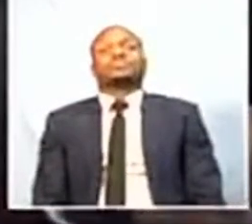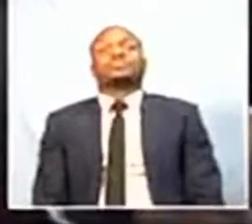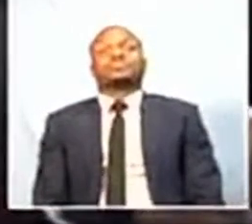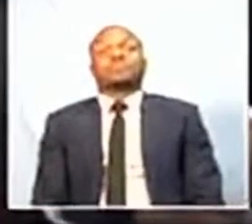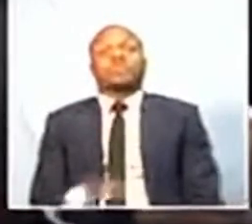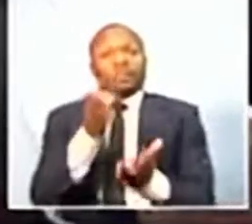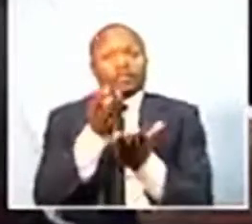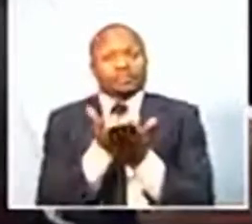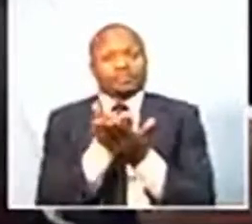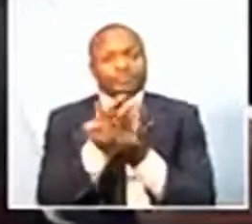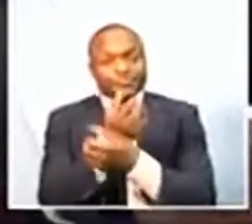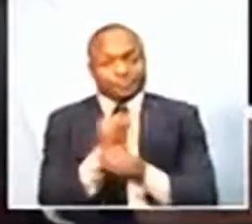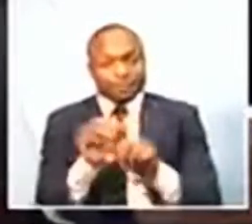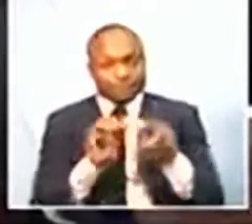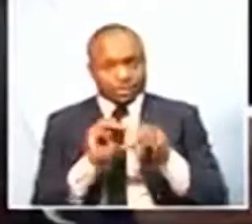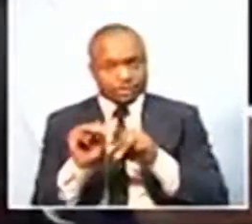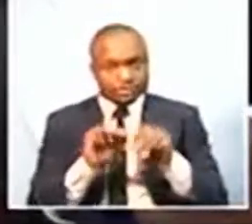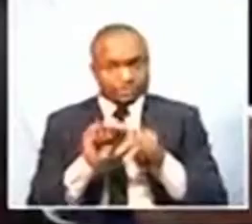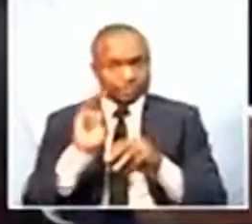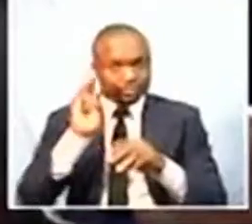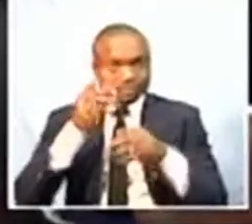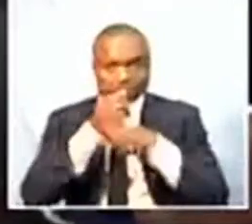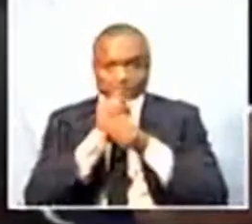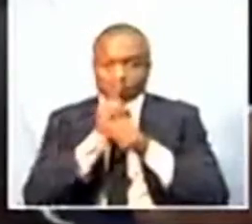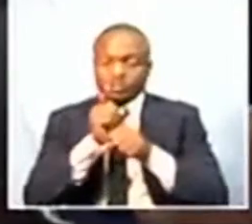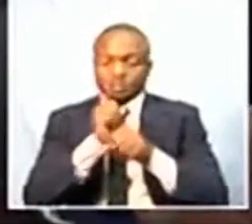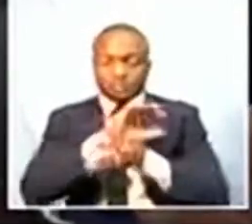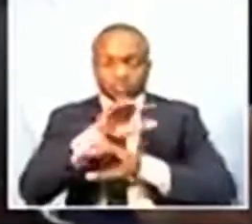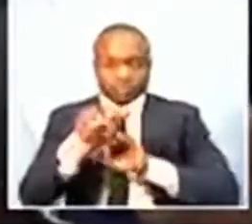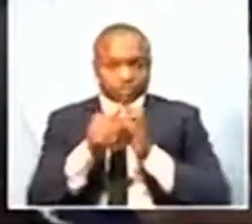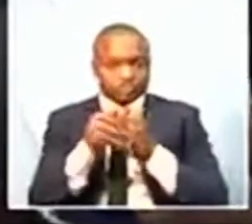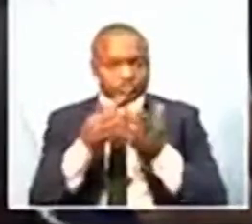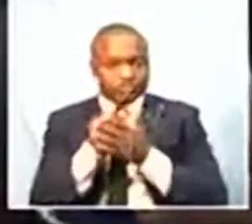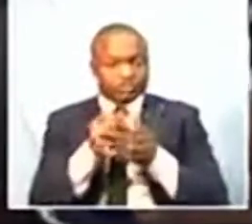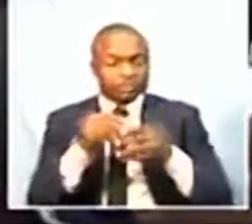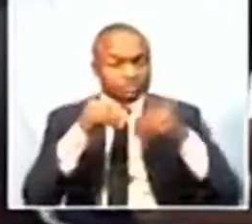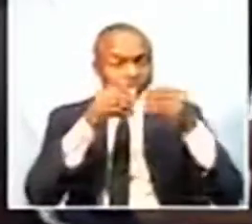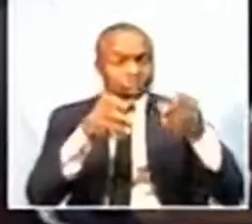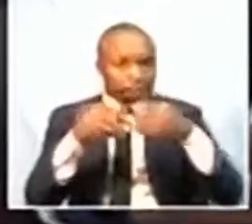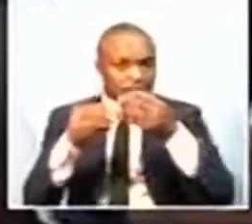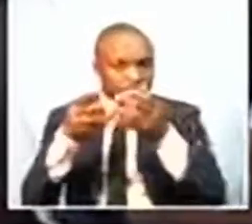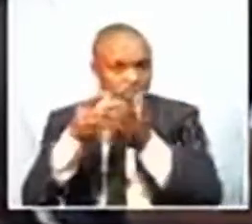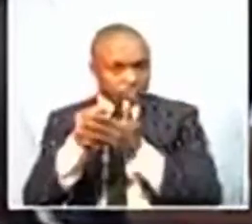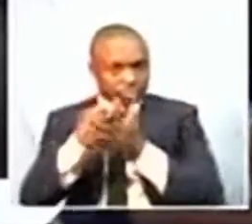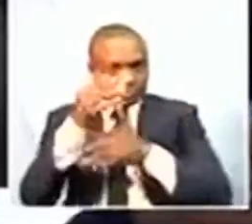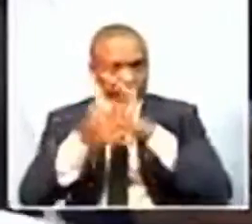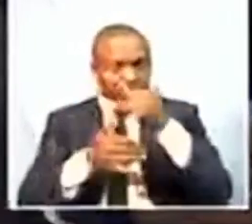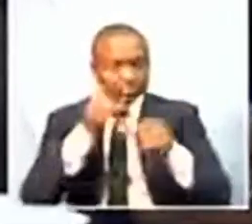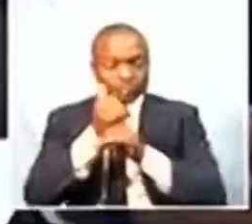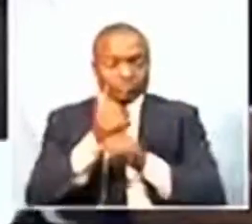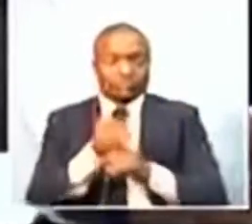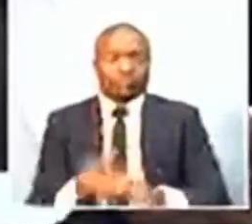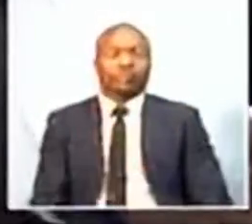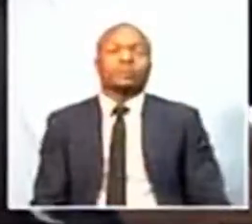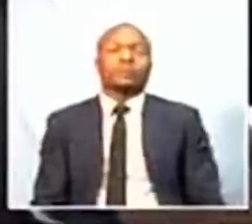The major measure, management to ensure that all funds are spent within the financial year.